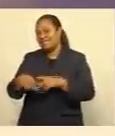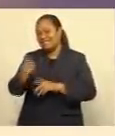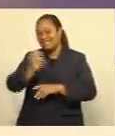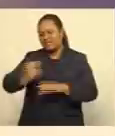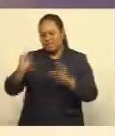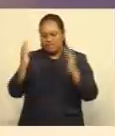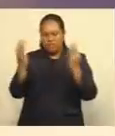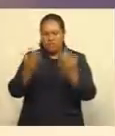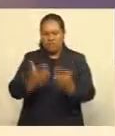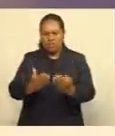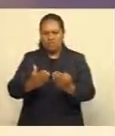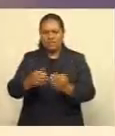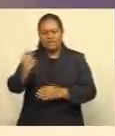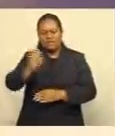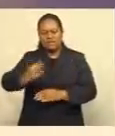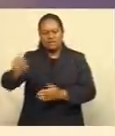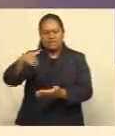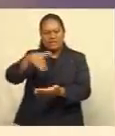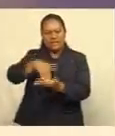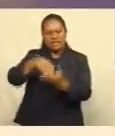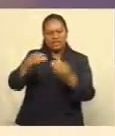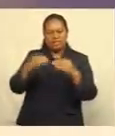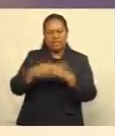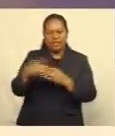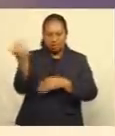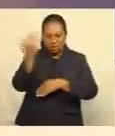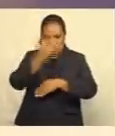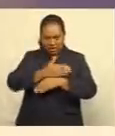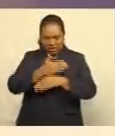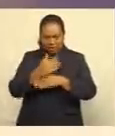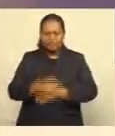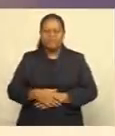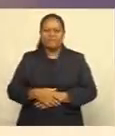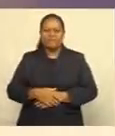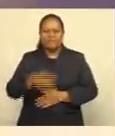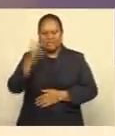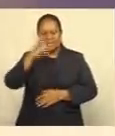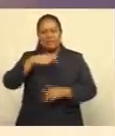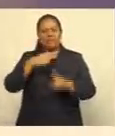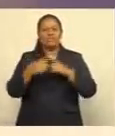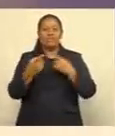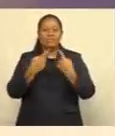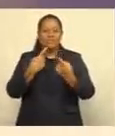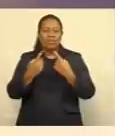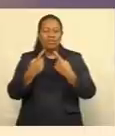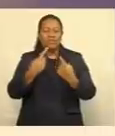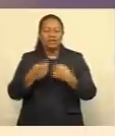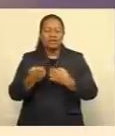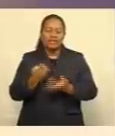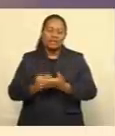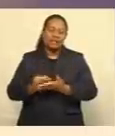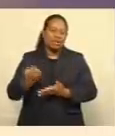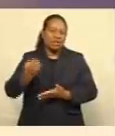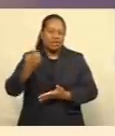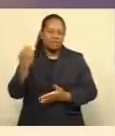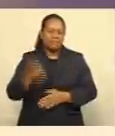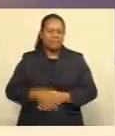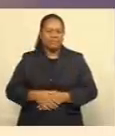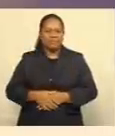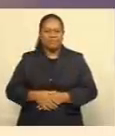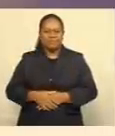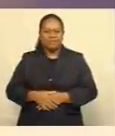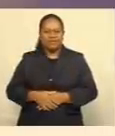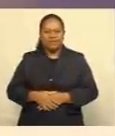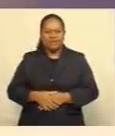ahead of a European Central Bank meeting later tonight, where any positive comments about the economic outlook or hints of